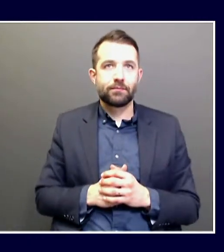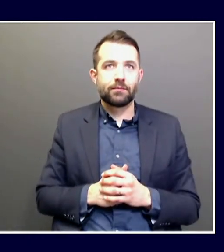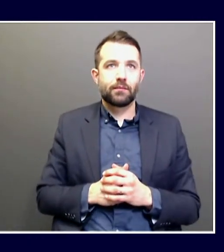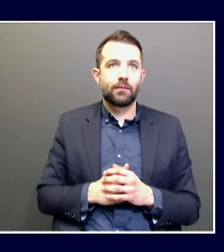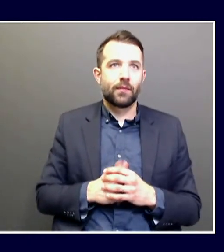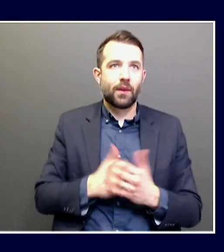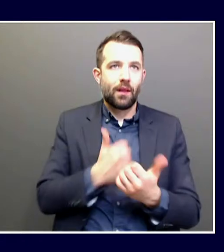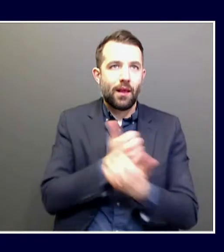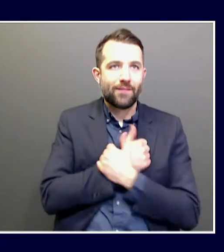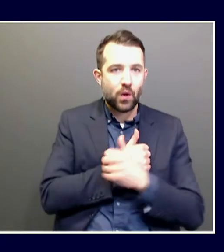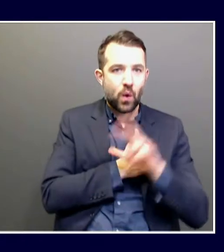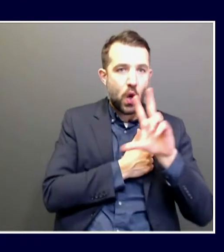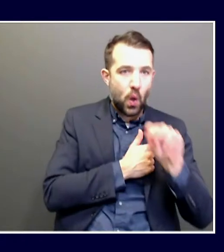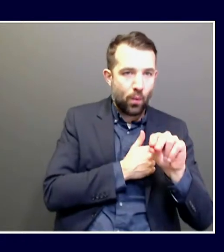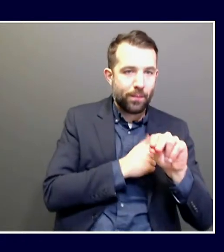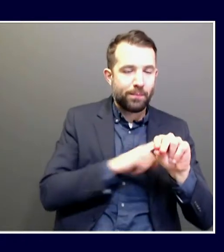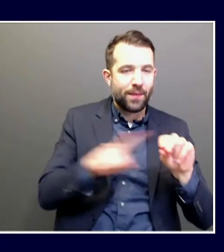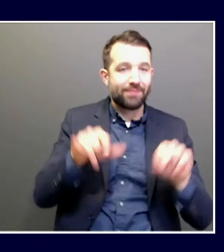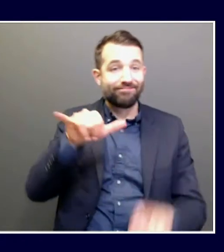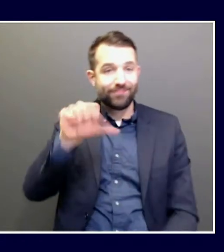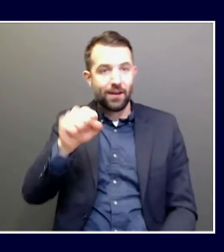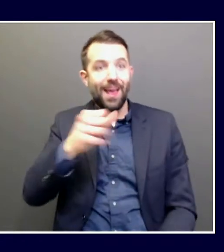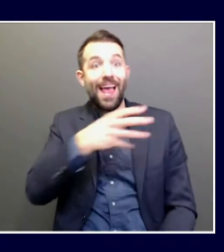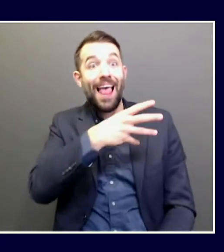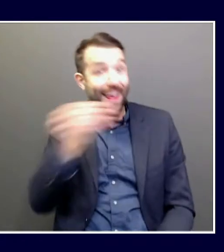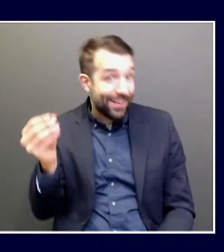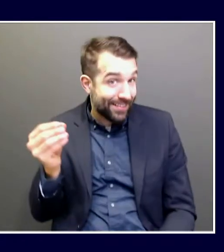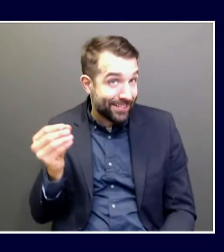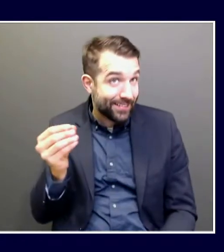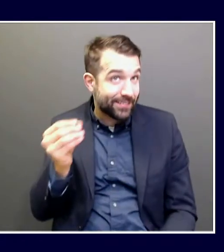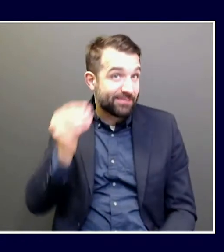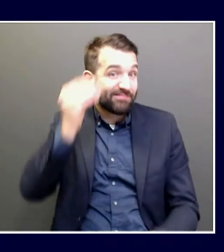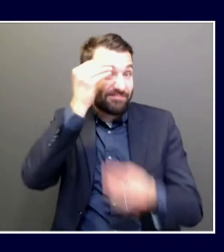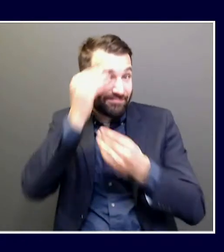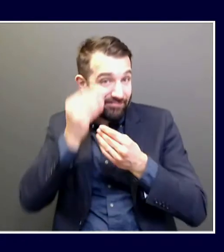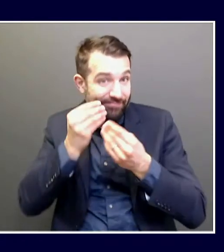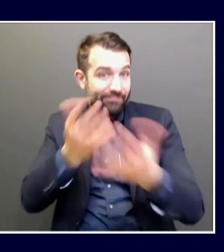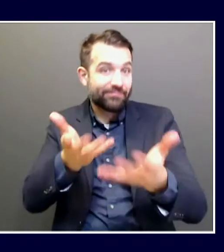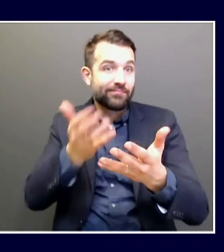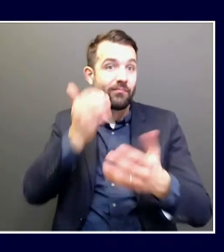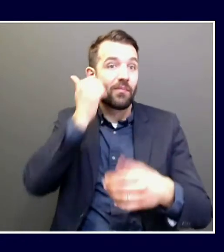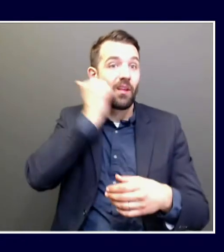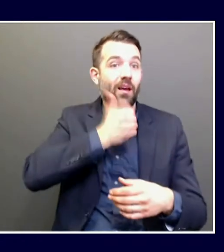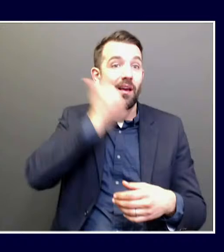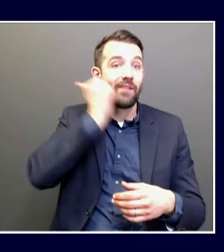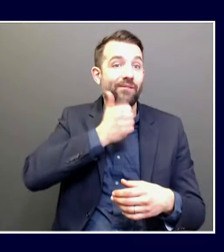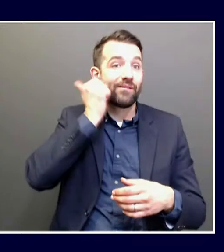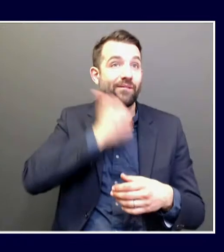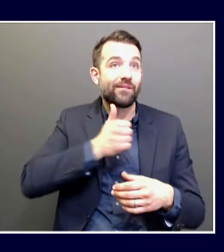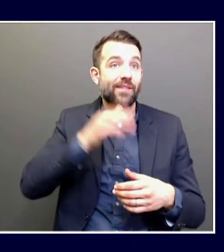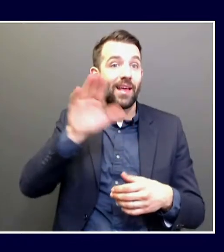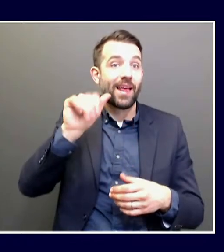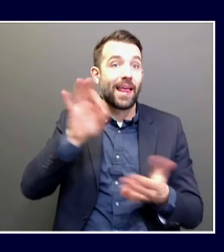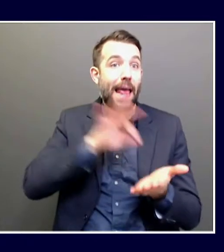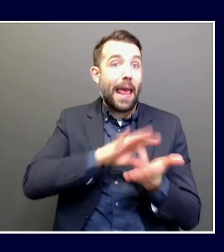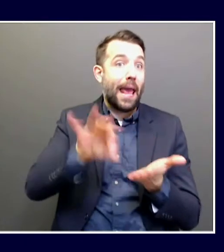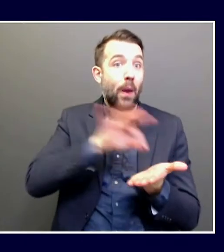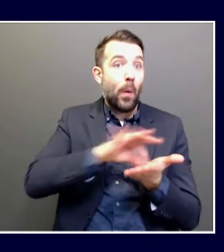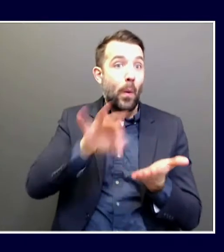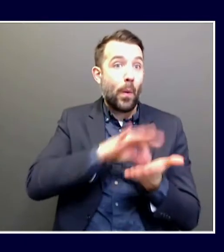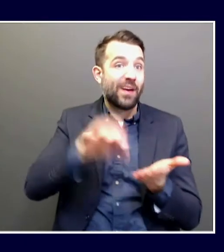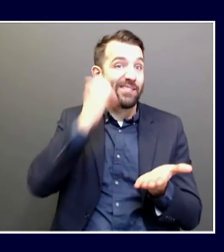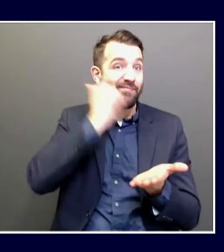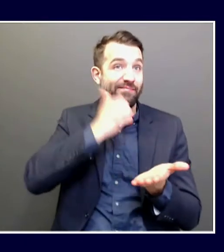better approach is to, frankly, move away from the notion of the daily case count as being what tells us what's going on in the